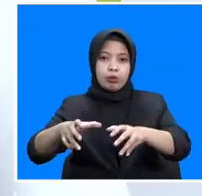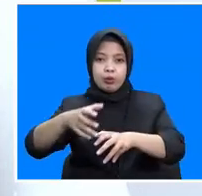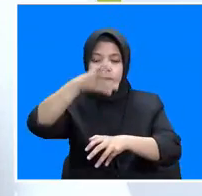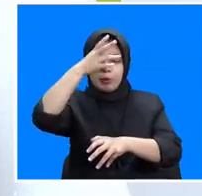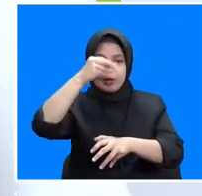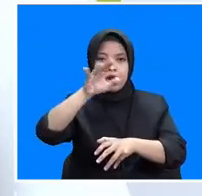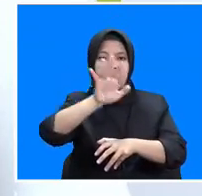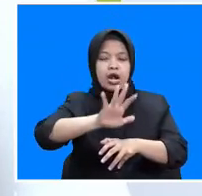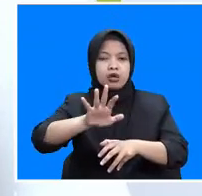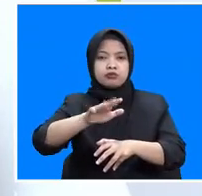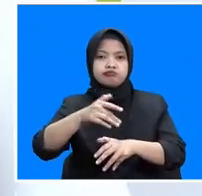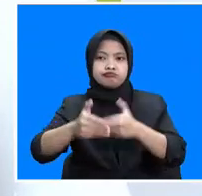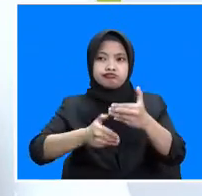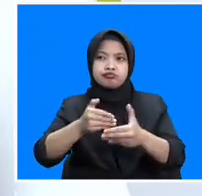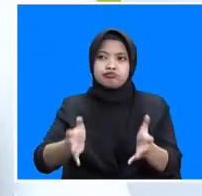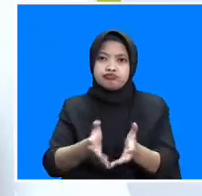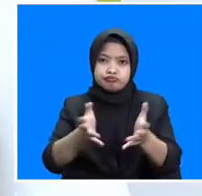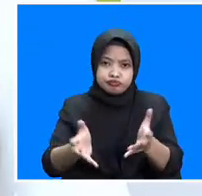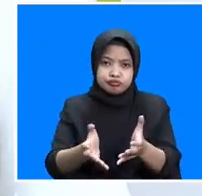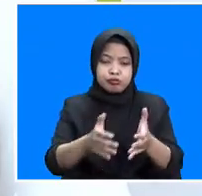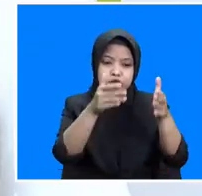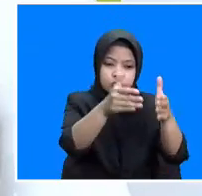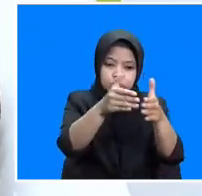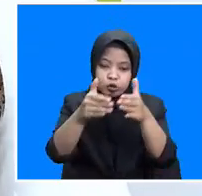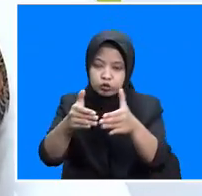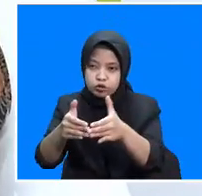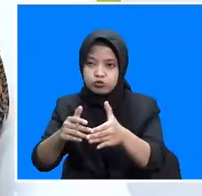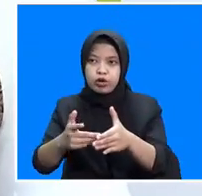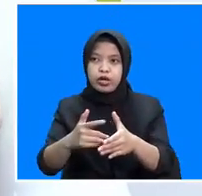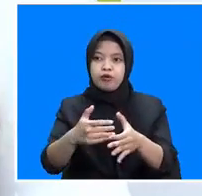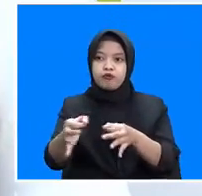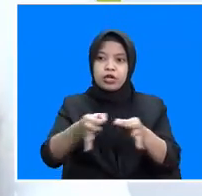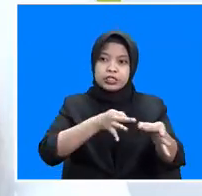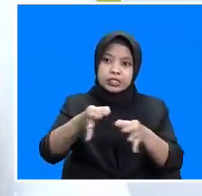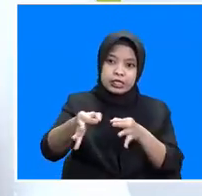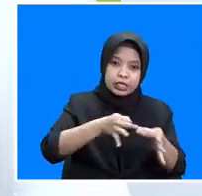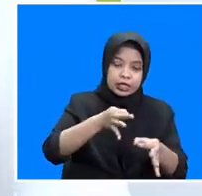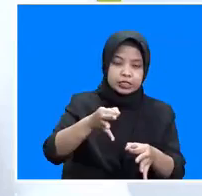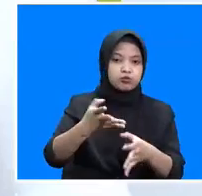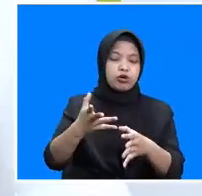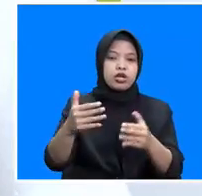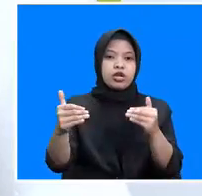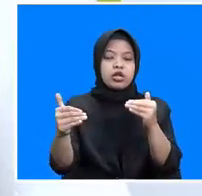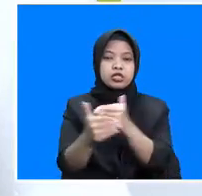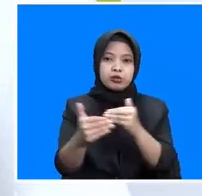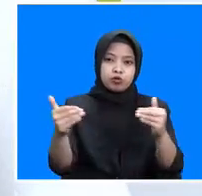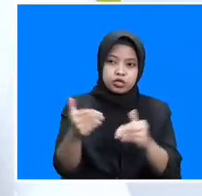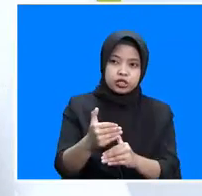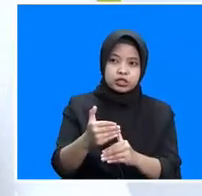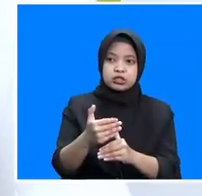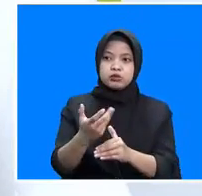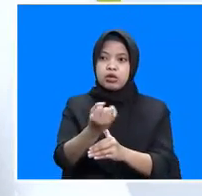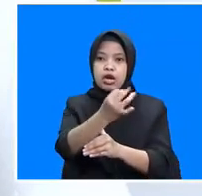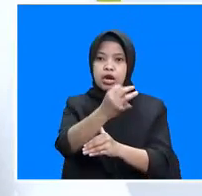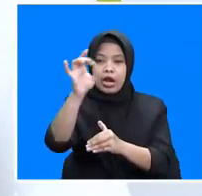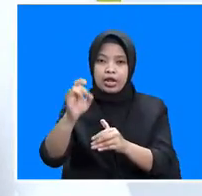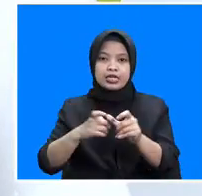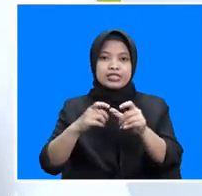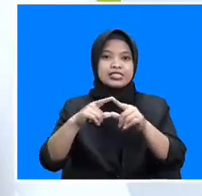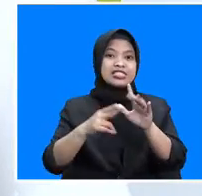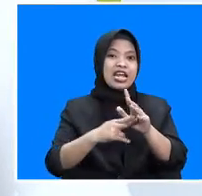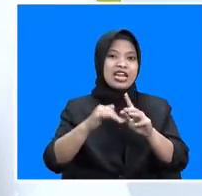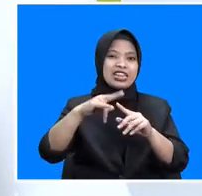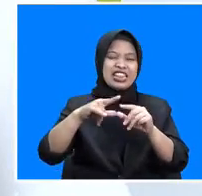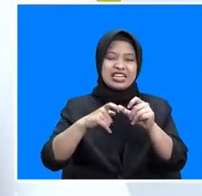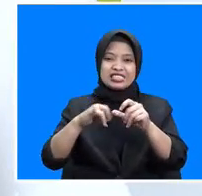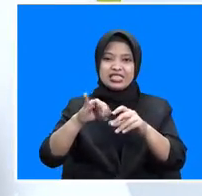that you see here in terms of, spacing, in terms of masks, in terms of testing, in terms of sanitation, those are